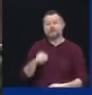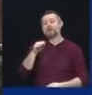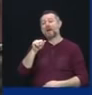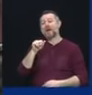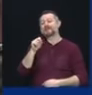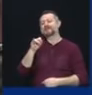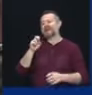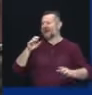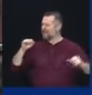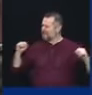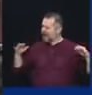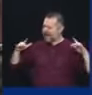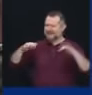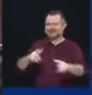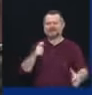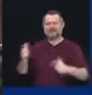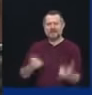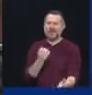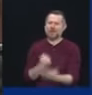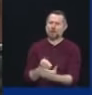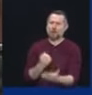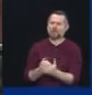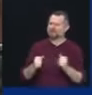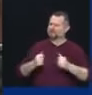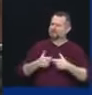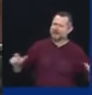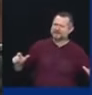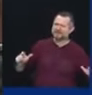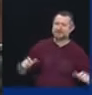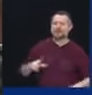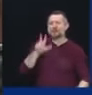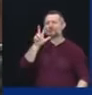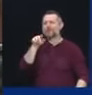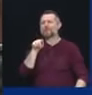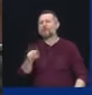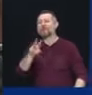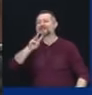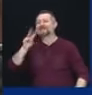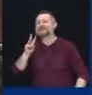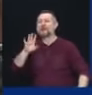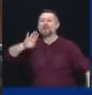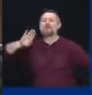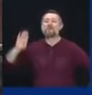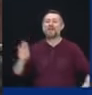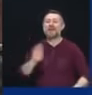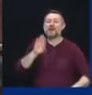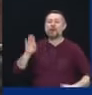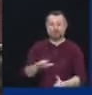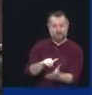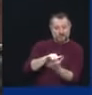always has been. It's a $3.6 billion industry in the state of New York.